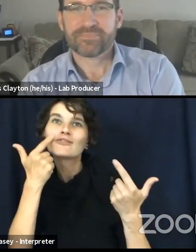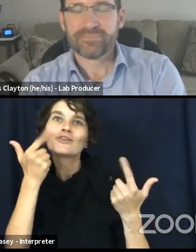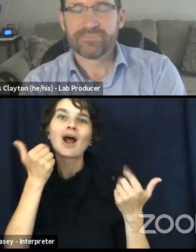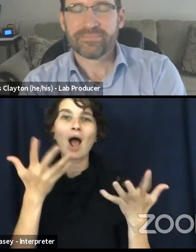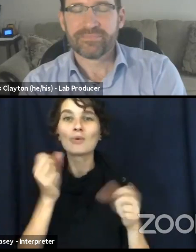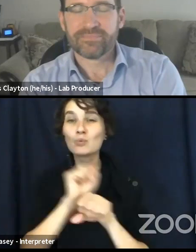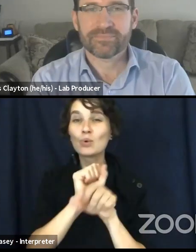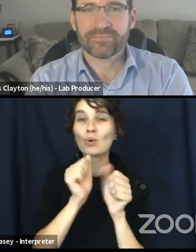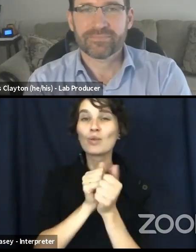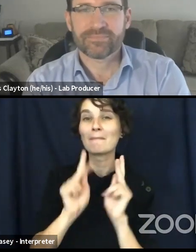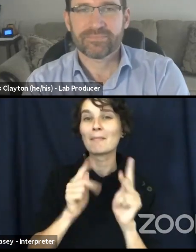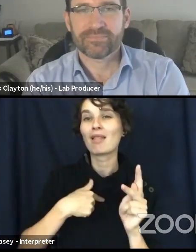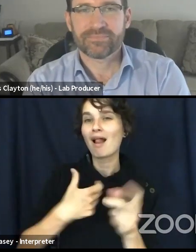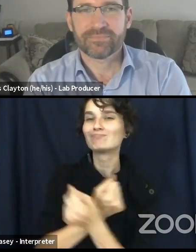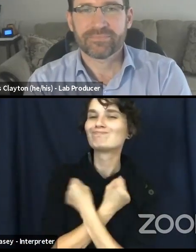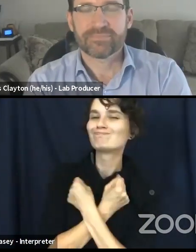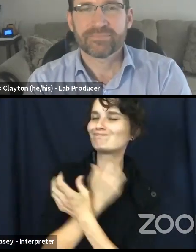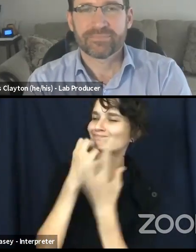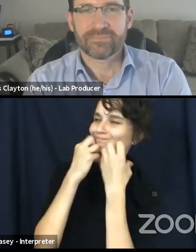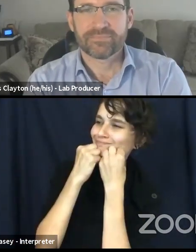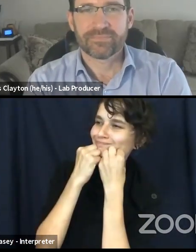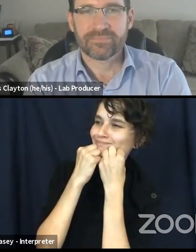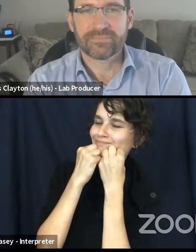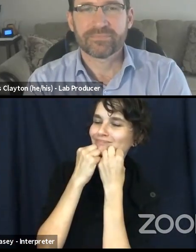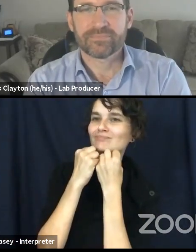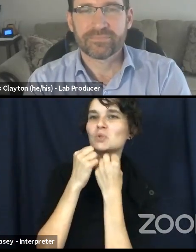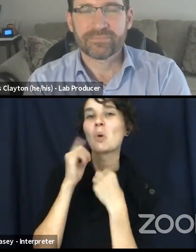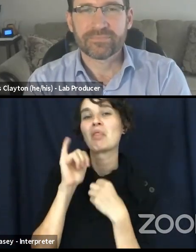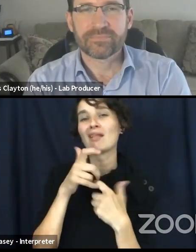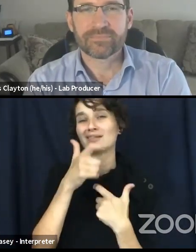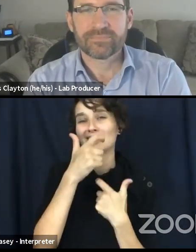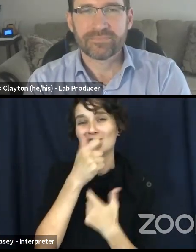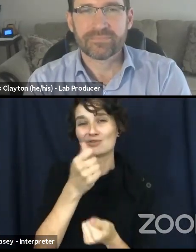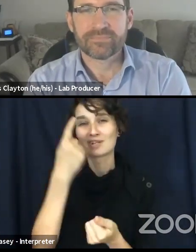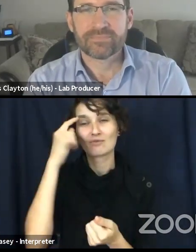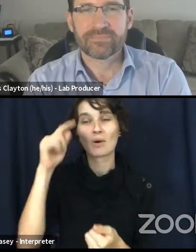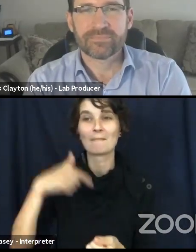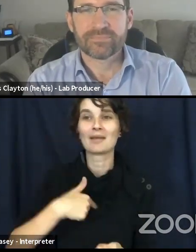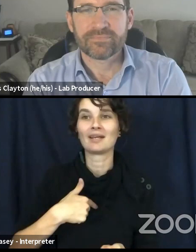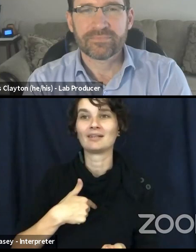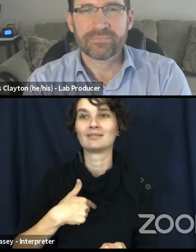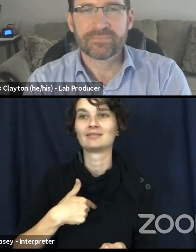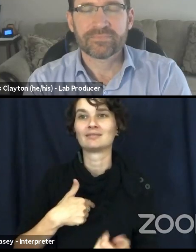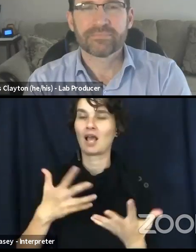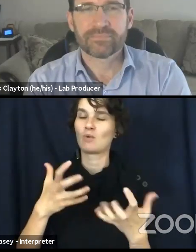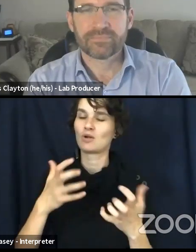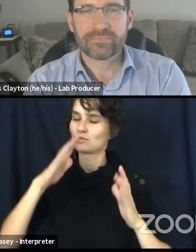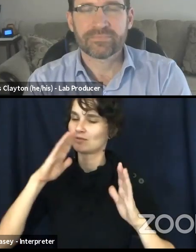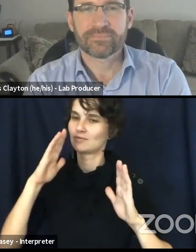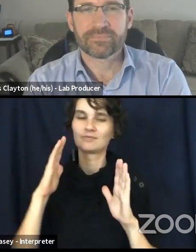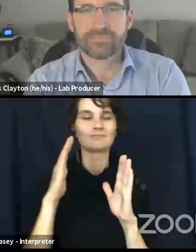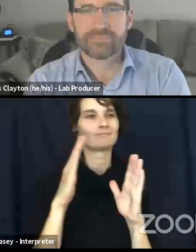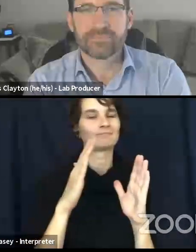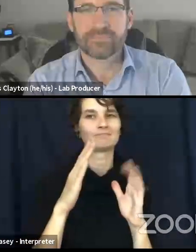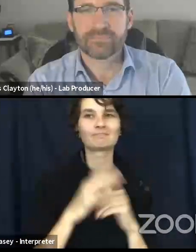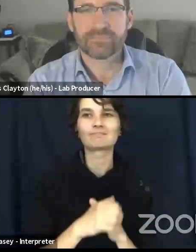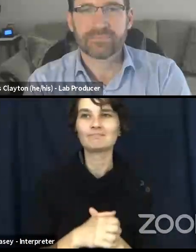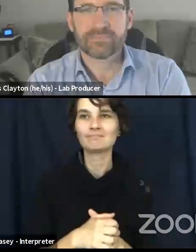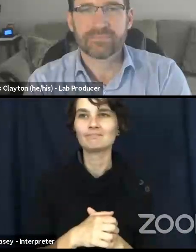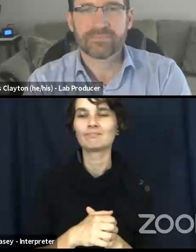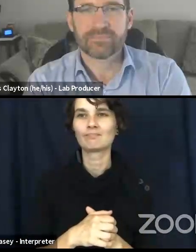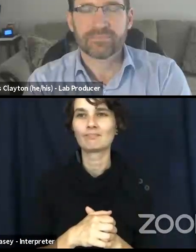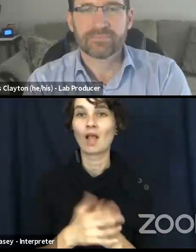or that composite is really interesting to me. I want to go towards in that direction. And I want